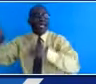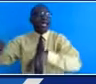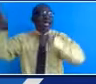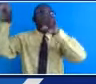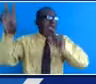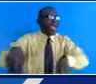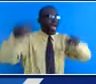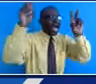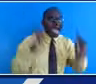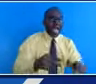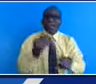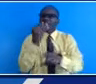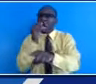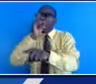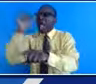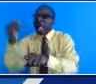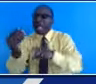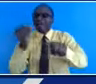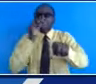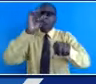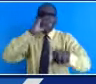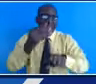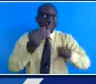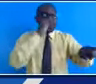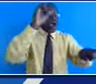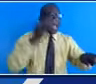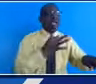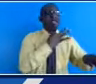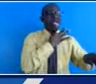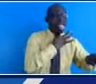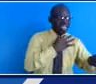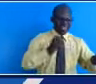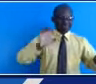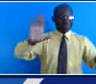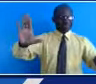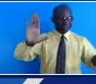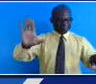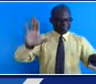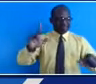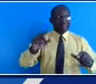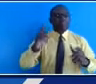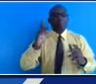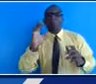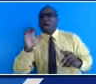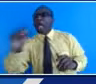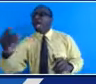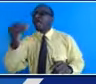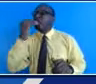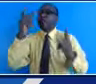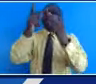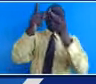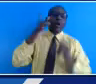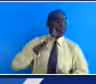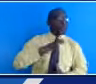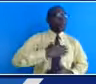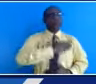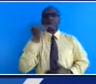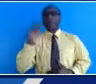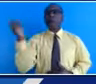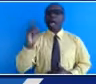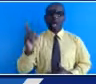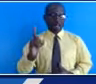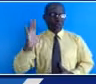is between the train station and that beautiful river in Tarrytown. There's a whole new complex of houses, townhouses down there. It's a